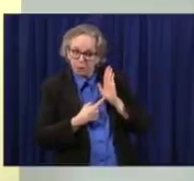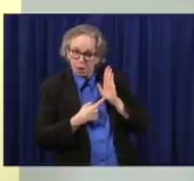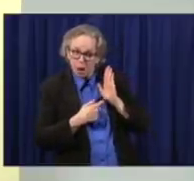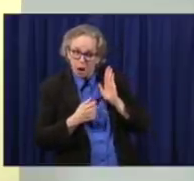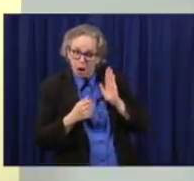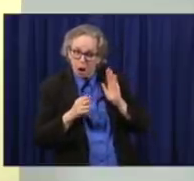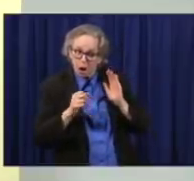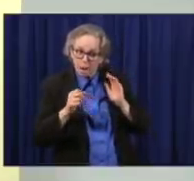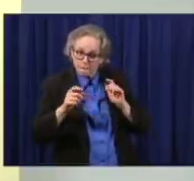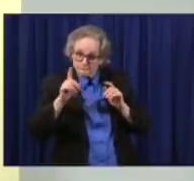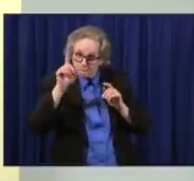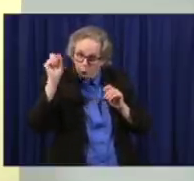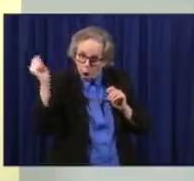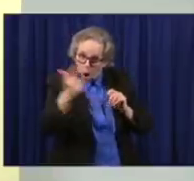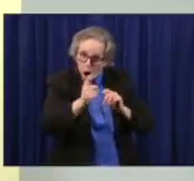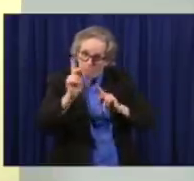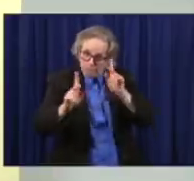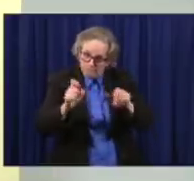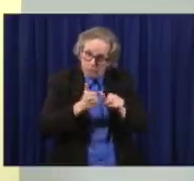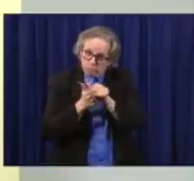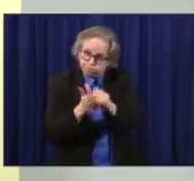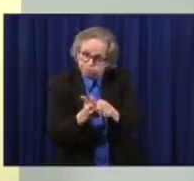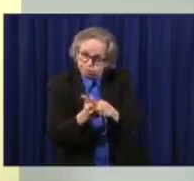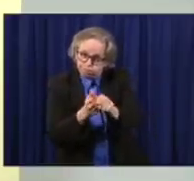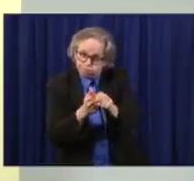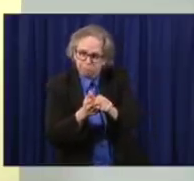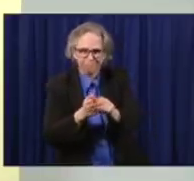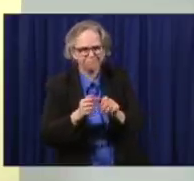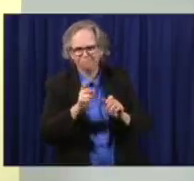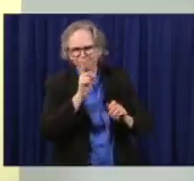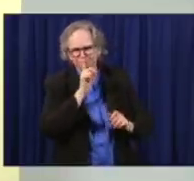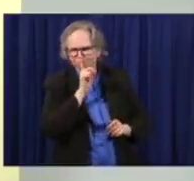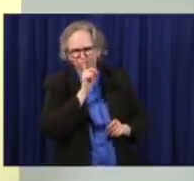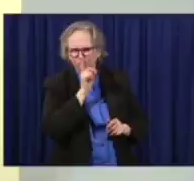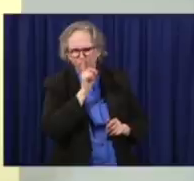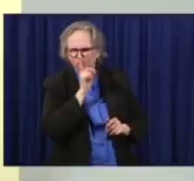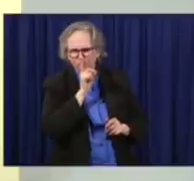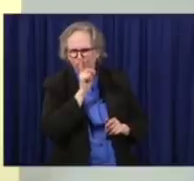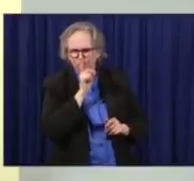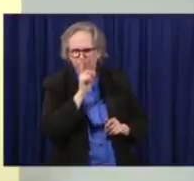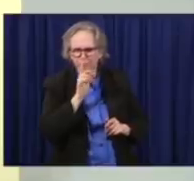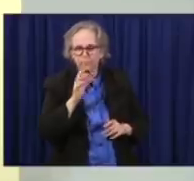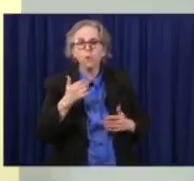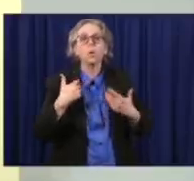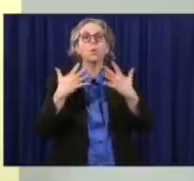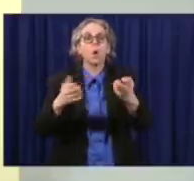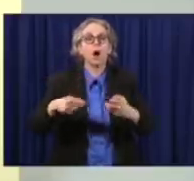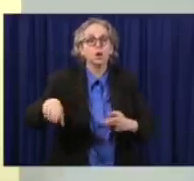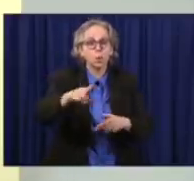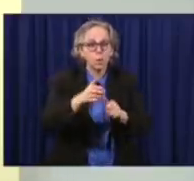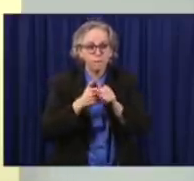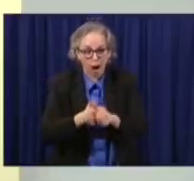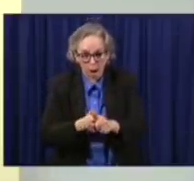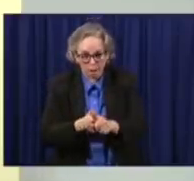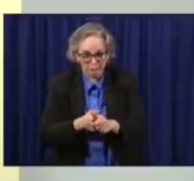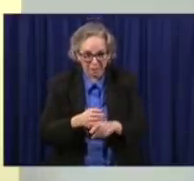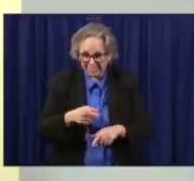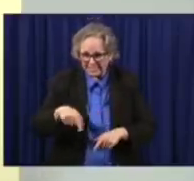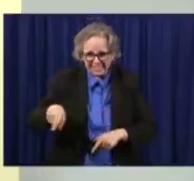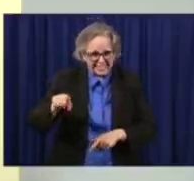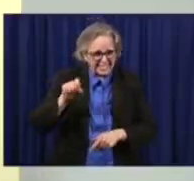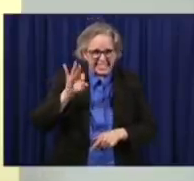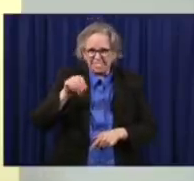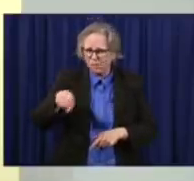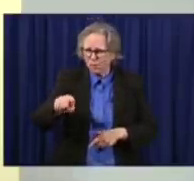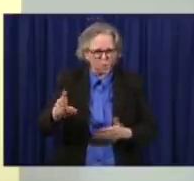We have to set a standard, and we want people to meet that standard. We had to set a standard for people to follow to protect the